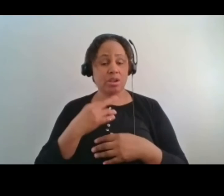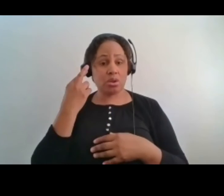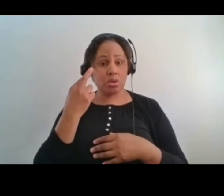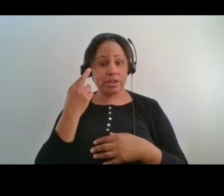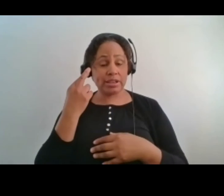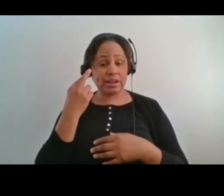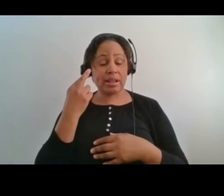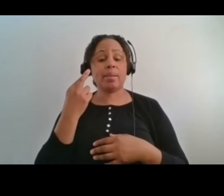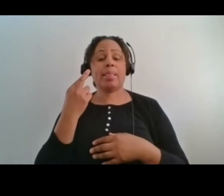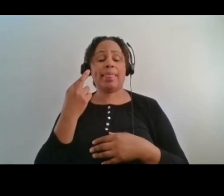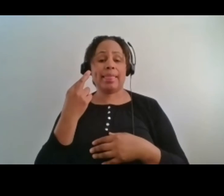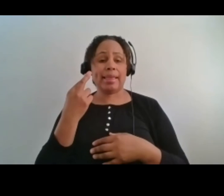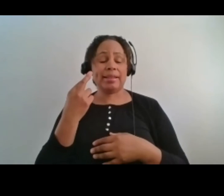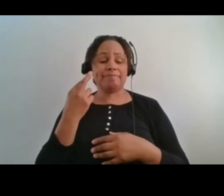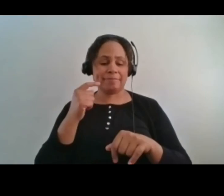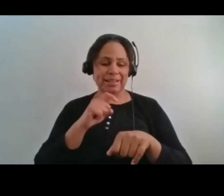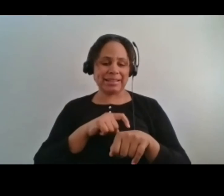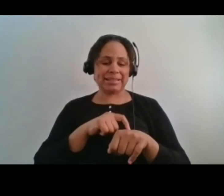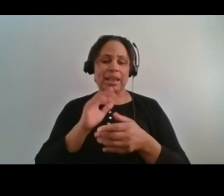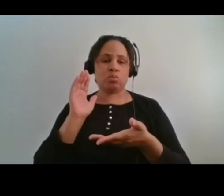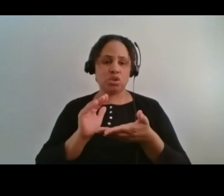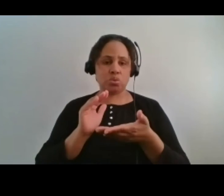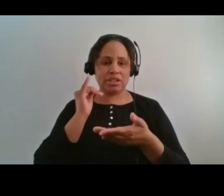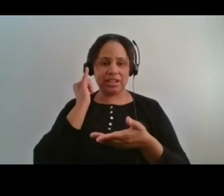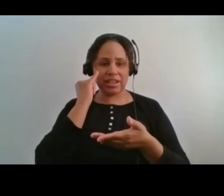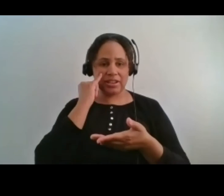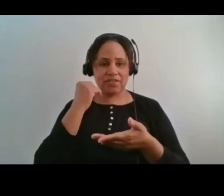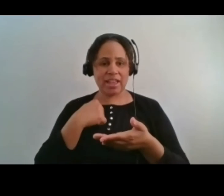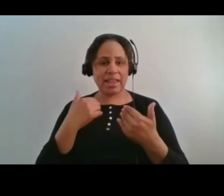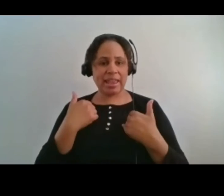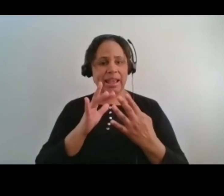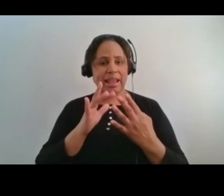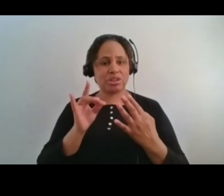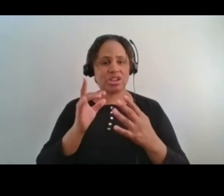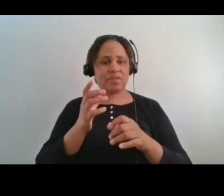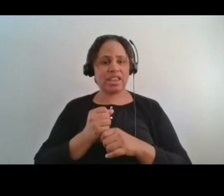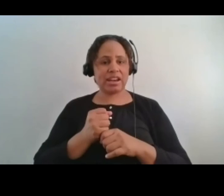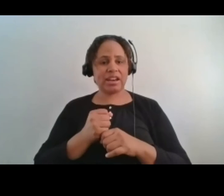been shorter if I had option of getting a deceased donation.